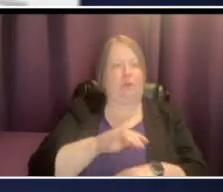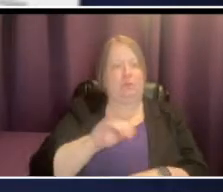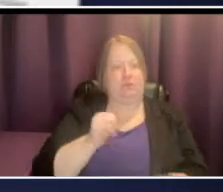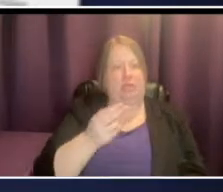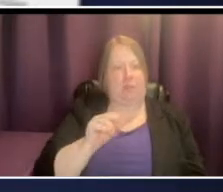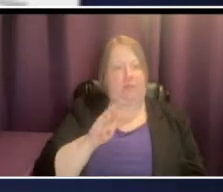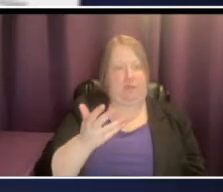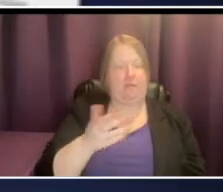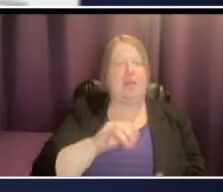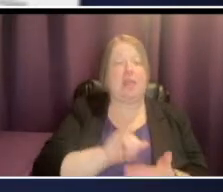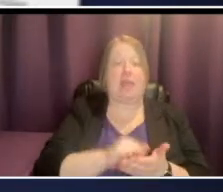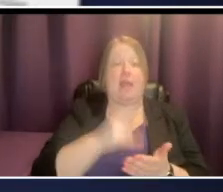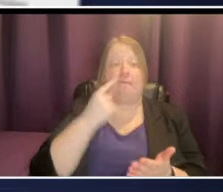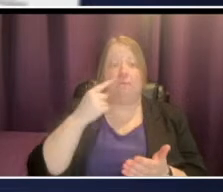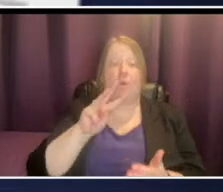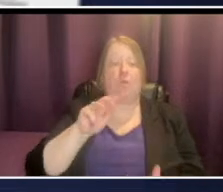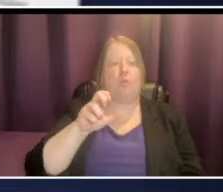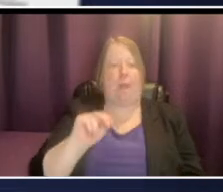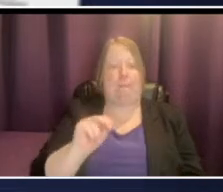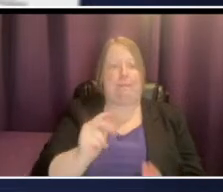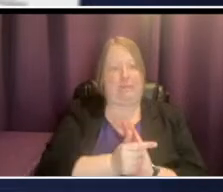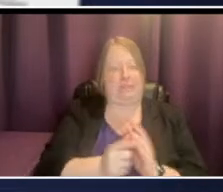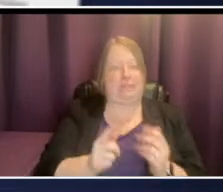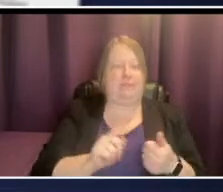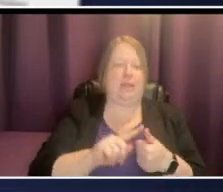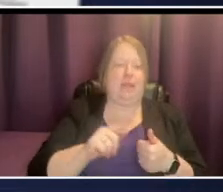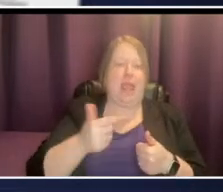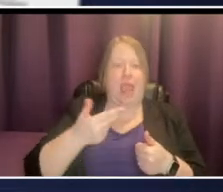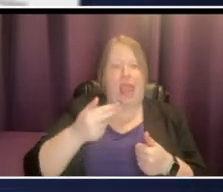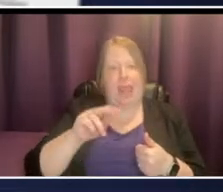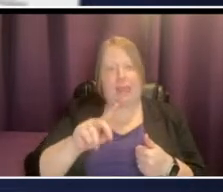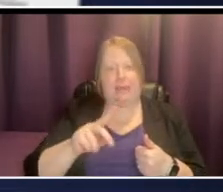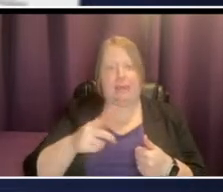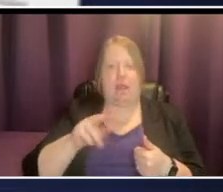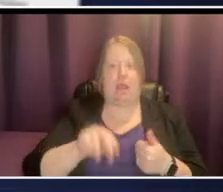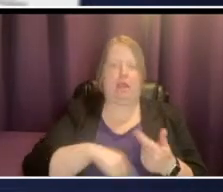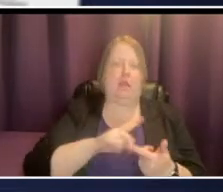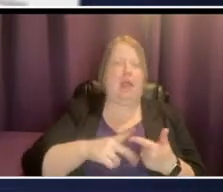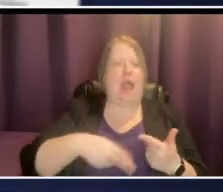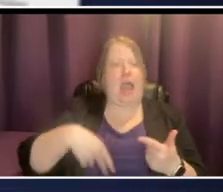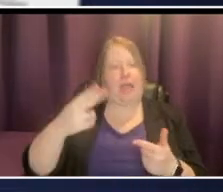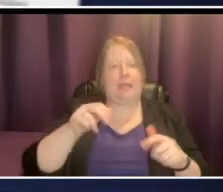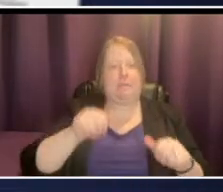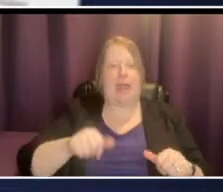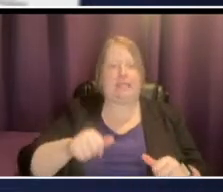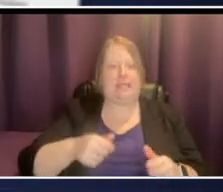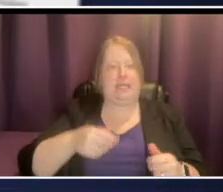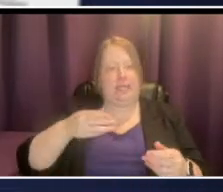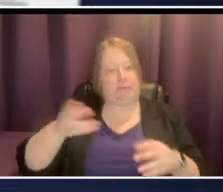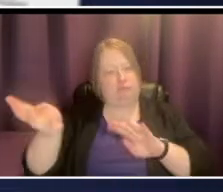weapons offenses, handguns, high-capacity feeding devices, ammunition.